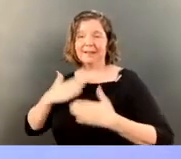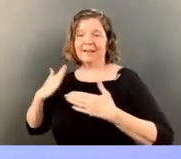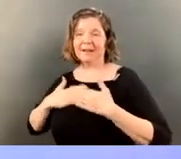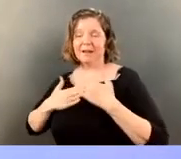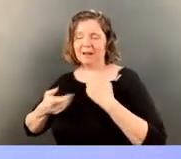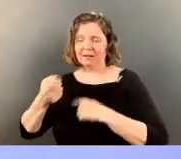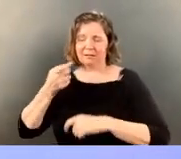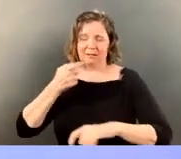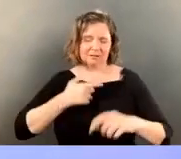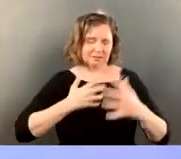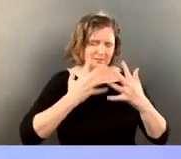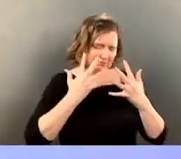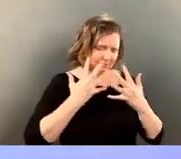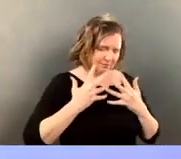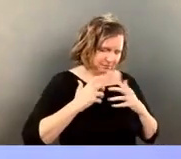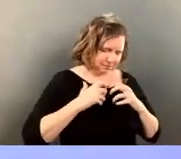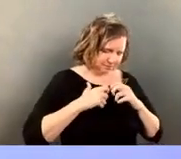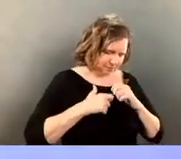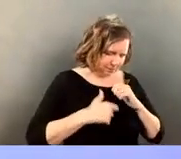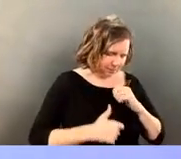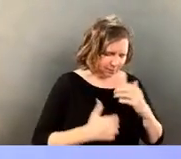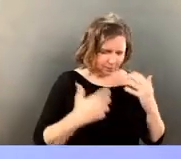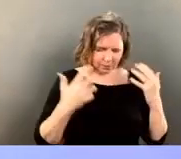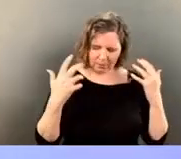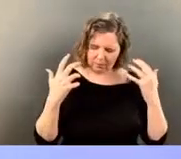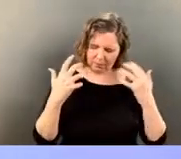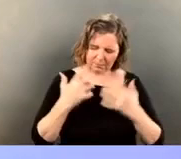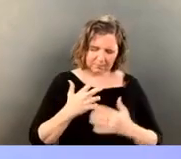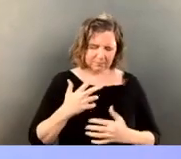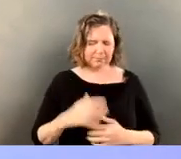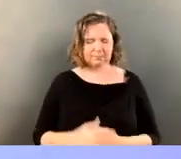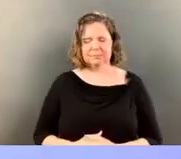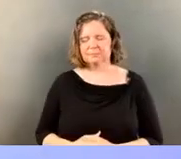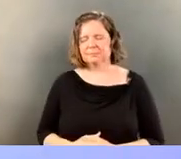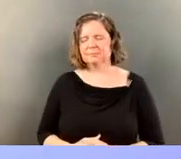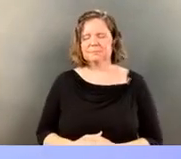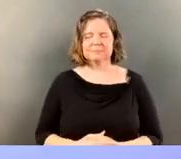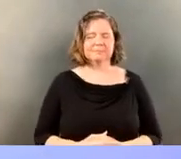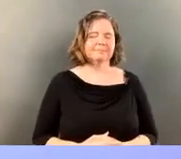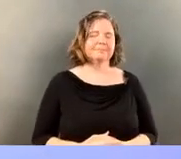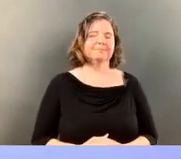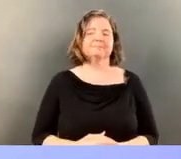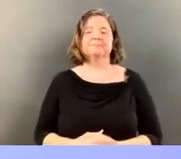when sorrow comes to steal the joy I own,